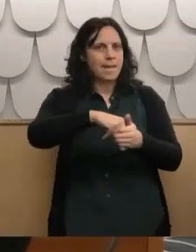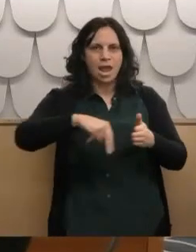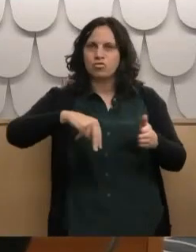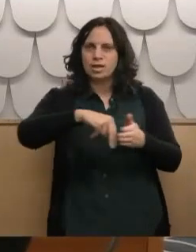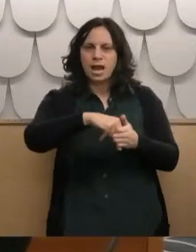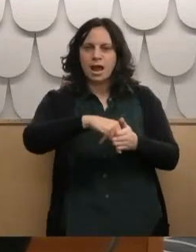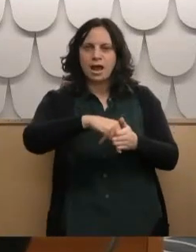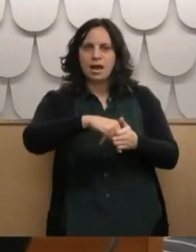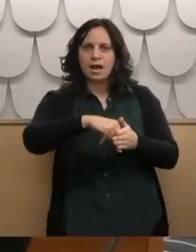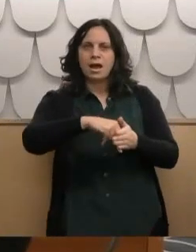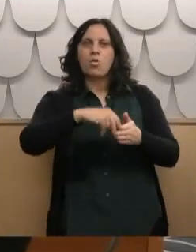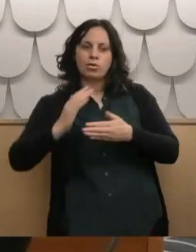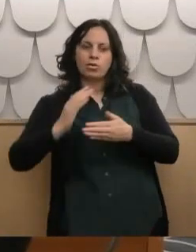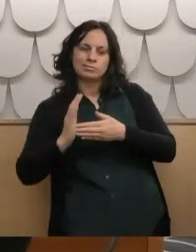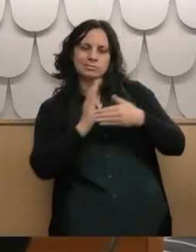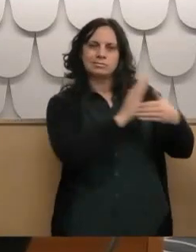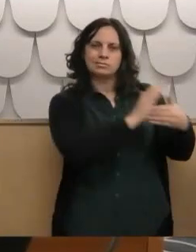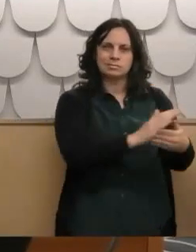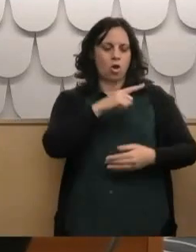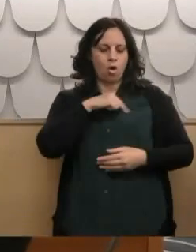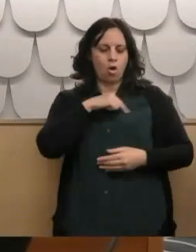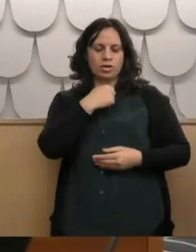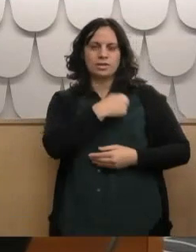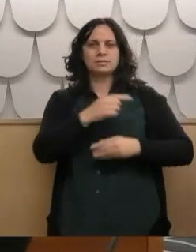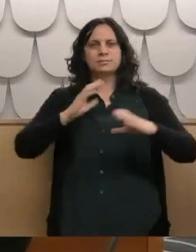honest communications.